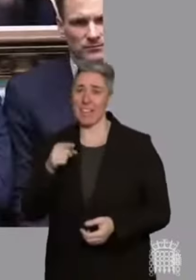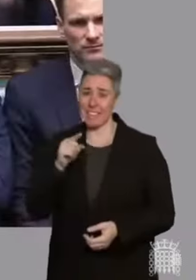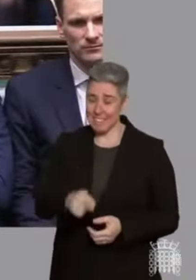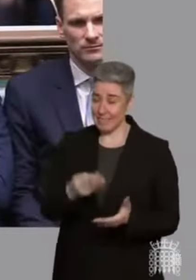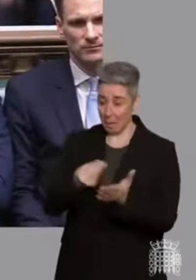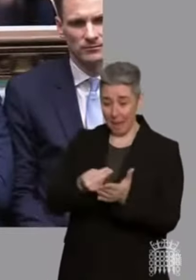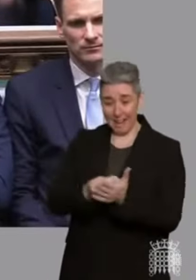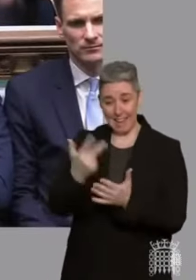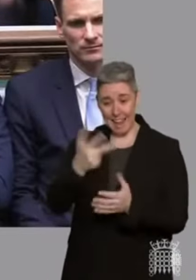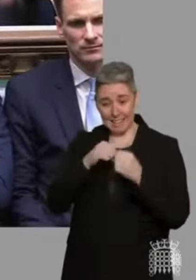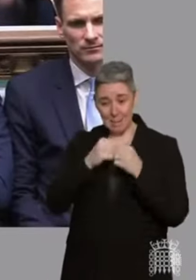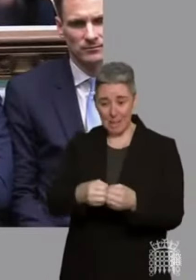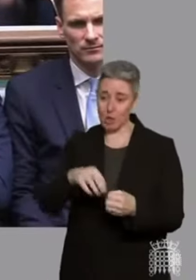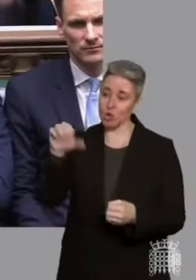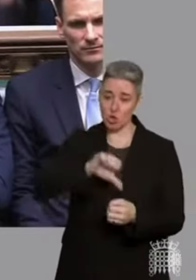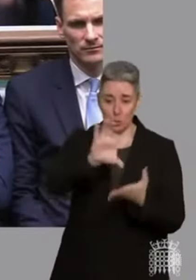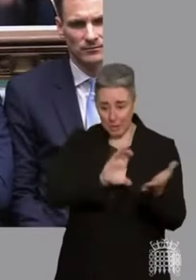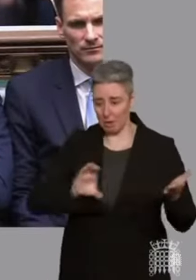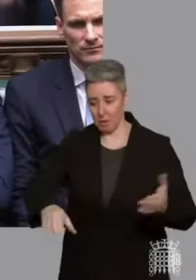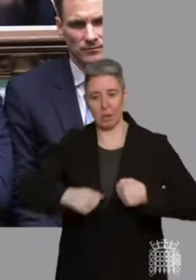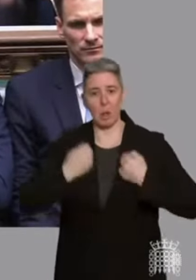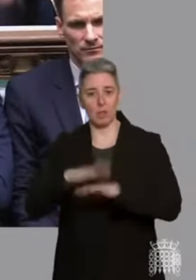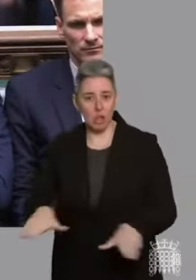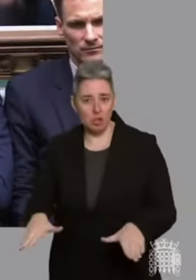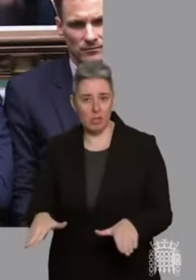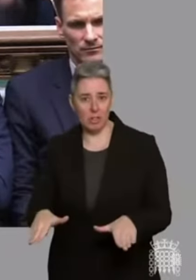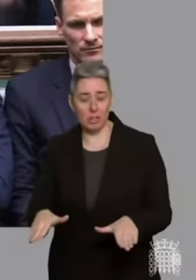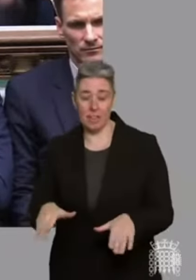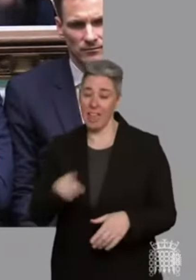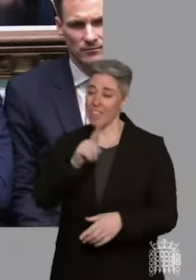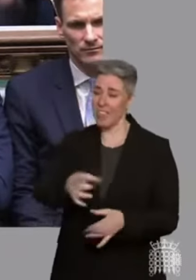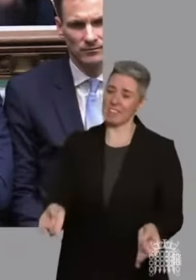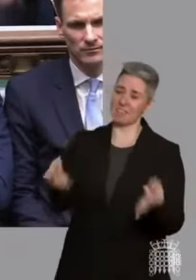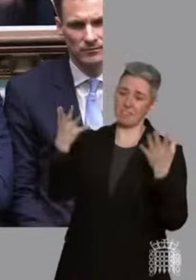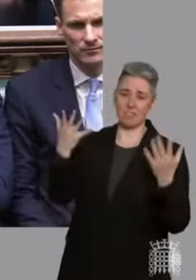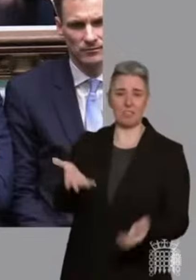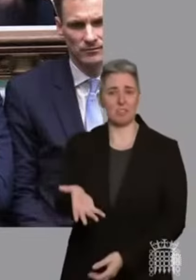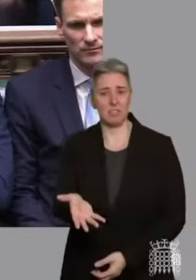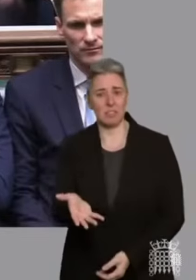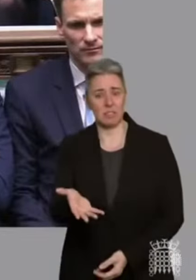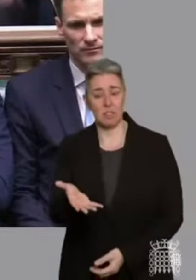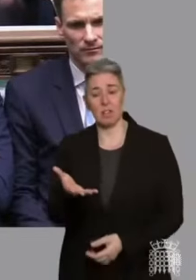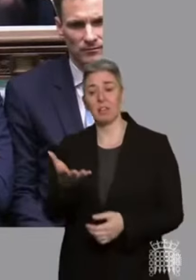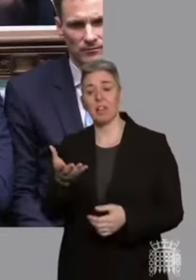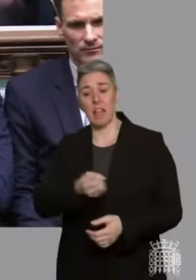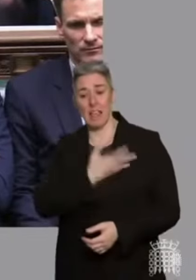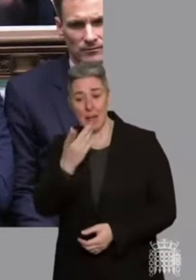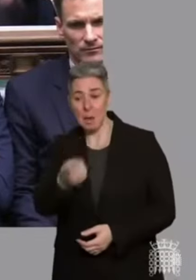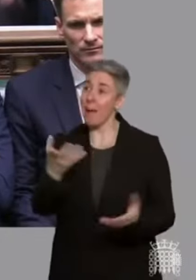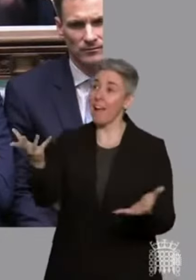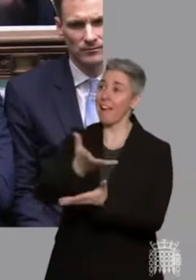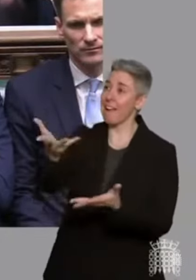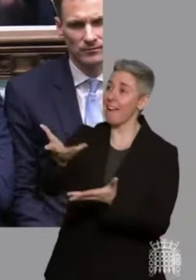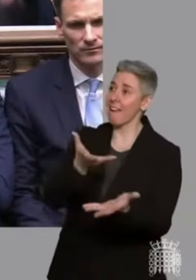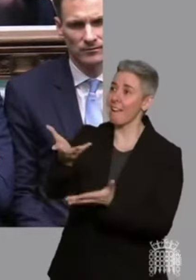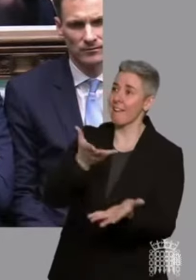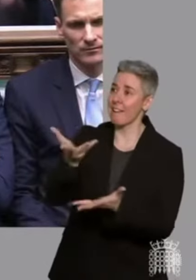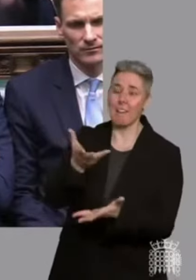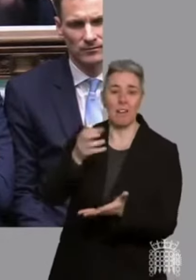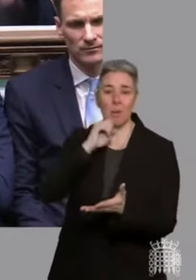Mr. Speaker, when Labour negotiates, we all lose. Sometimes they don't even bother. Why did the Energy